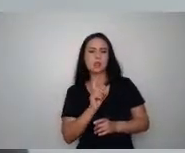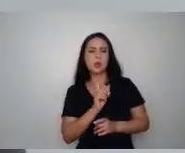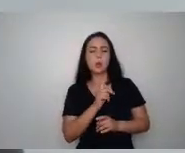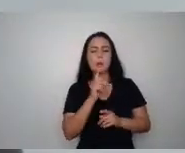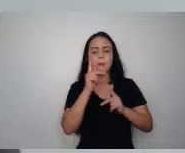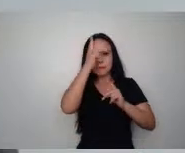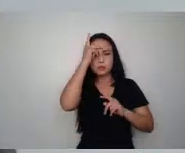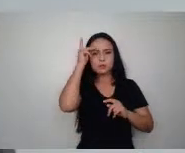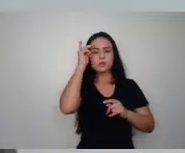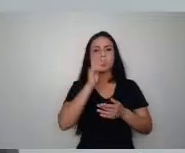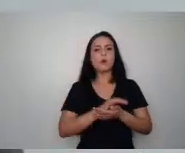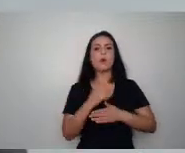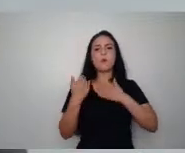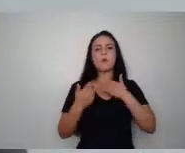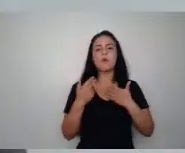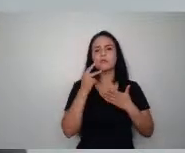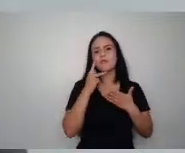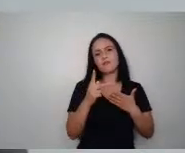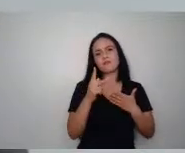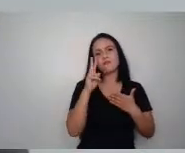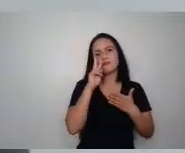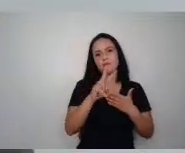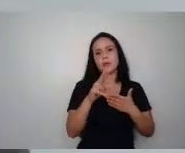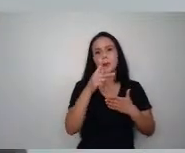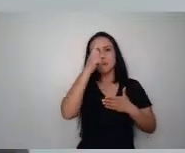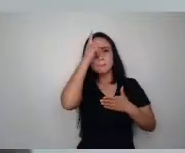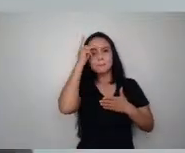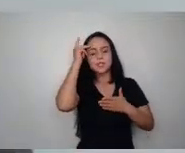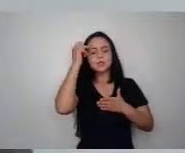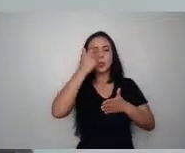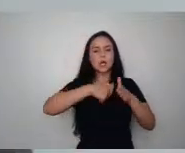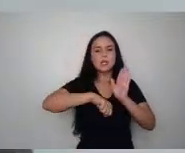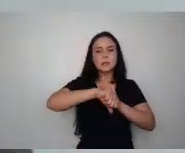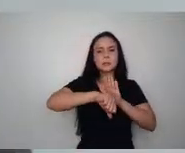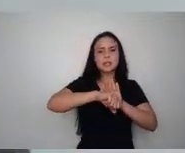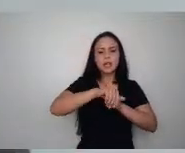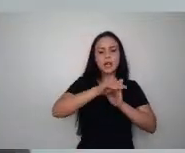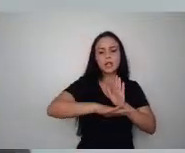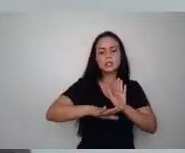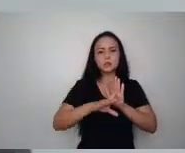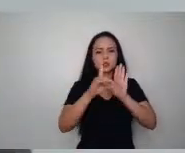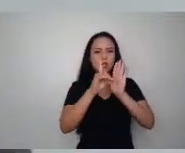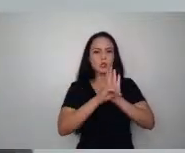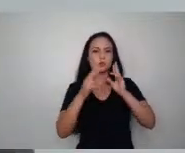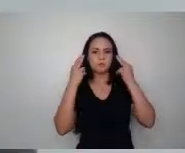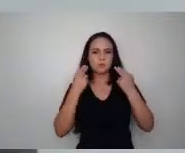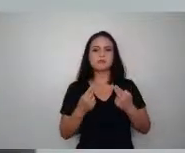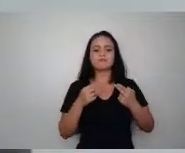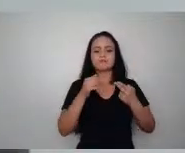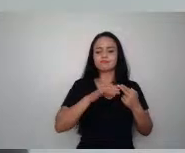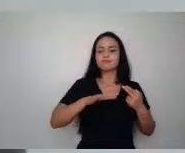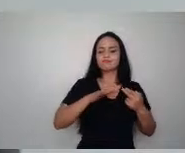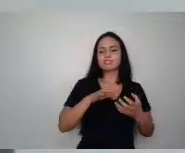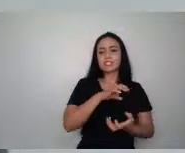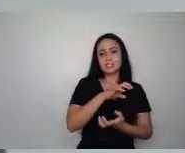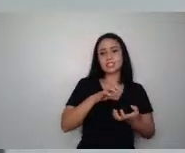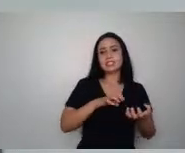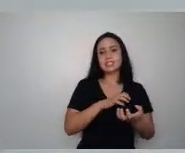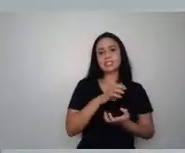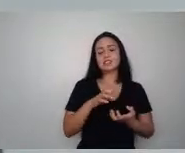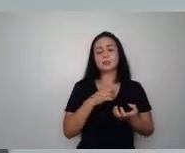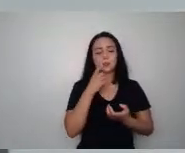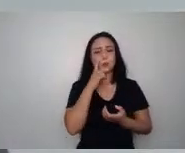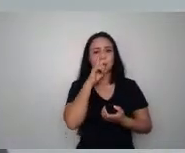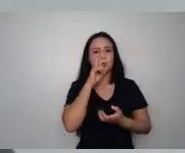as a citizen or a senator, but as a citizen, because people are criminalizing human rights, and